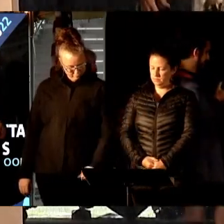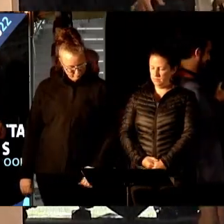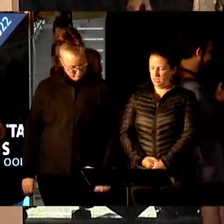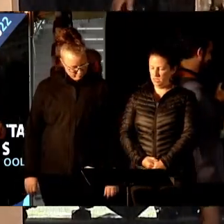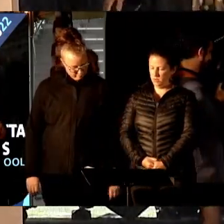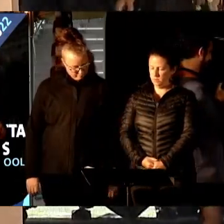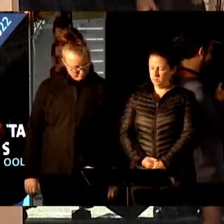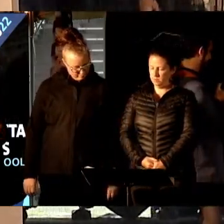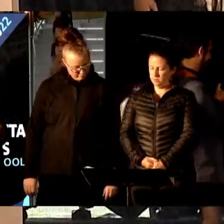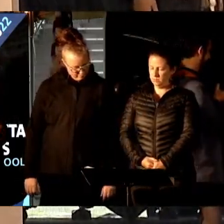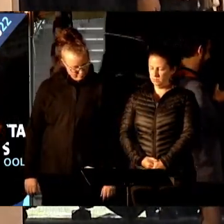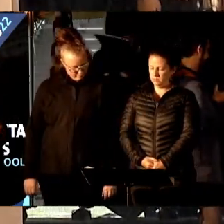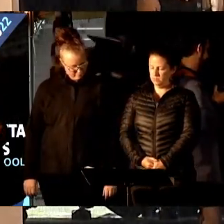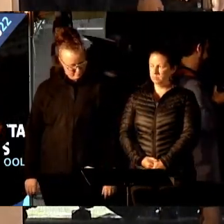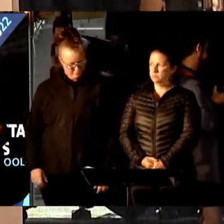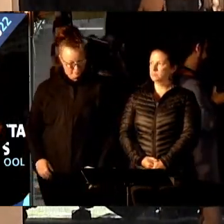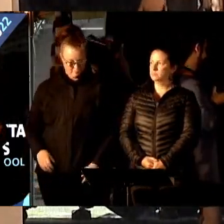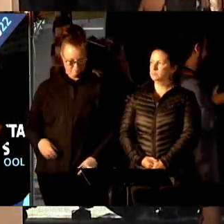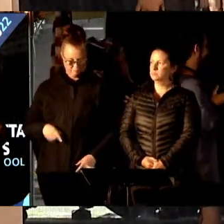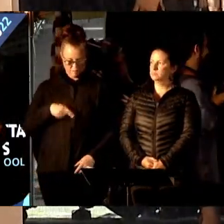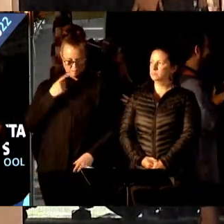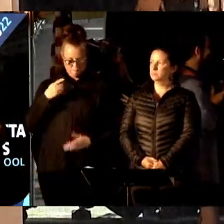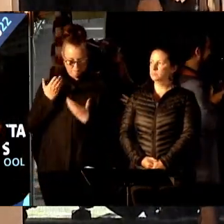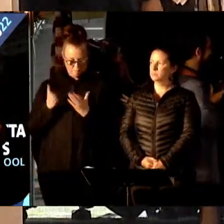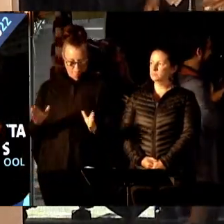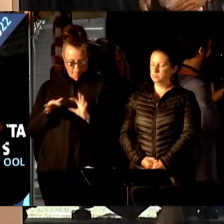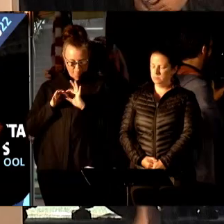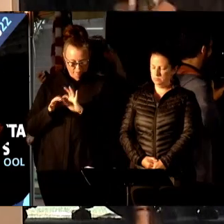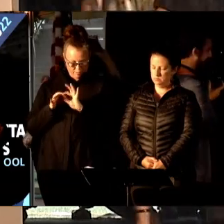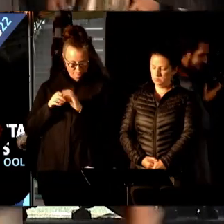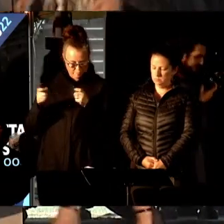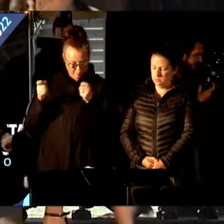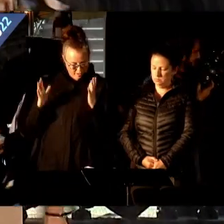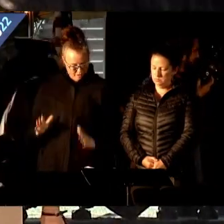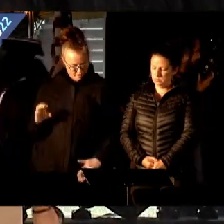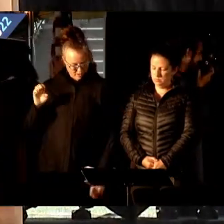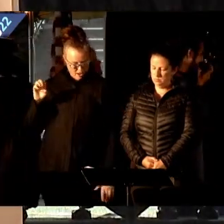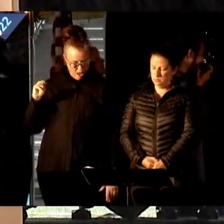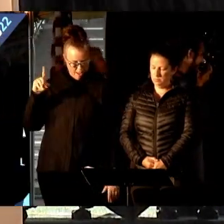And our public relations manager, Emily Tiproxe.